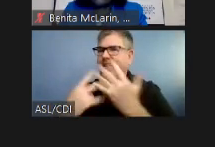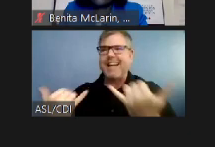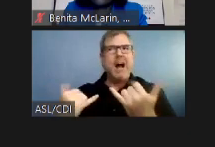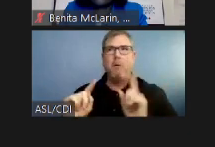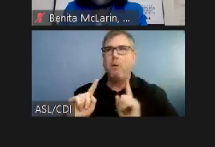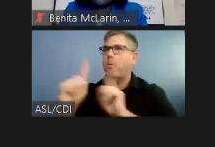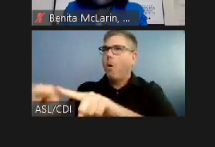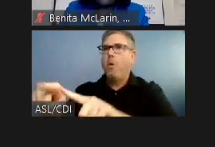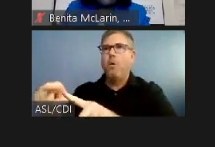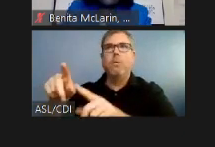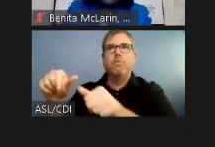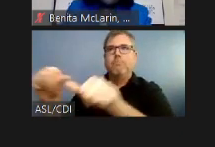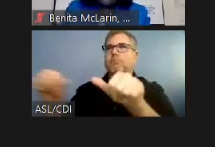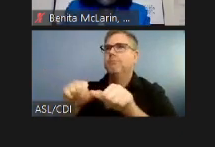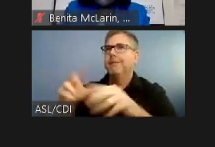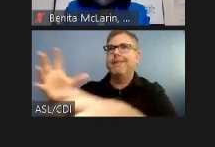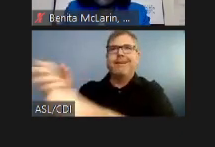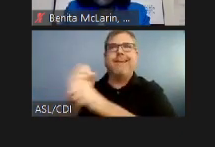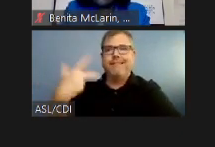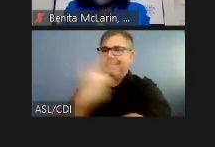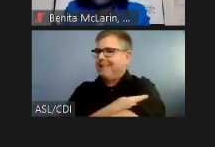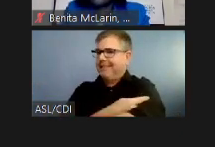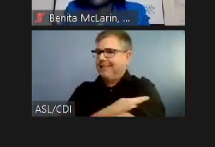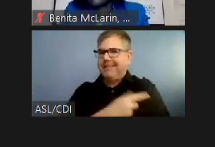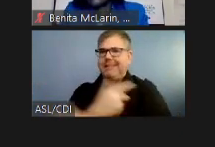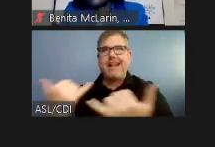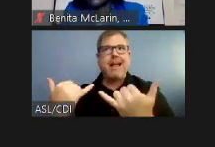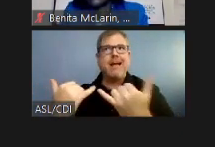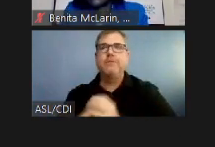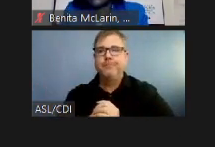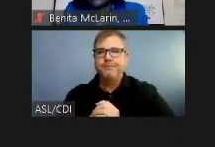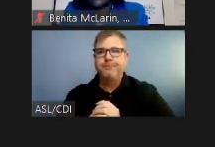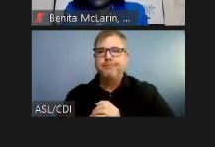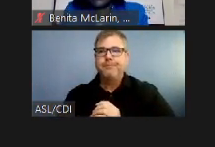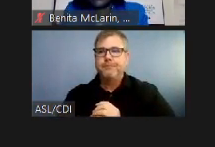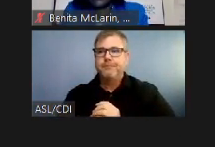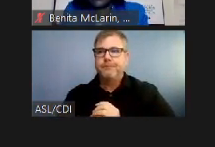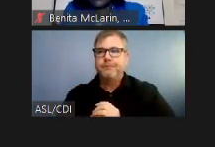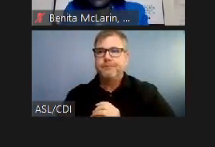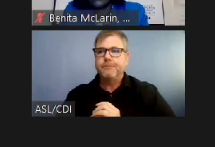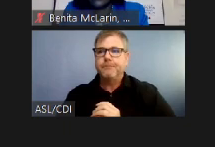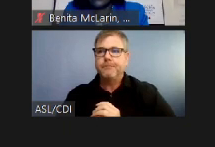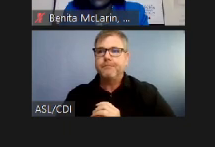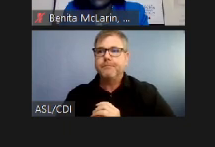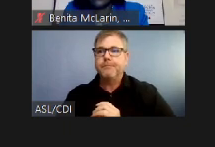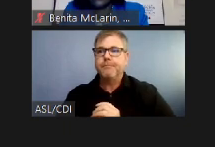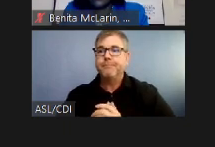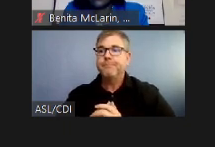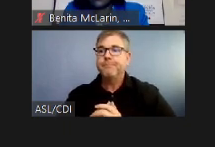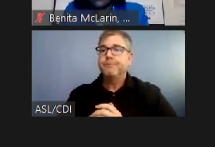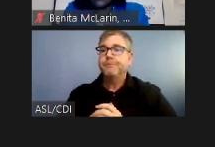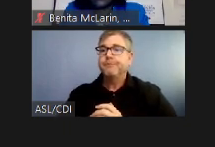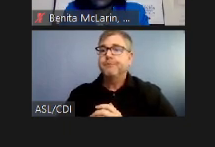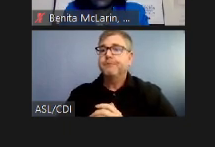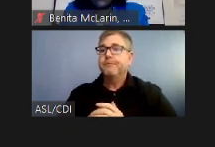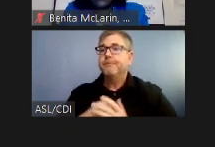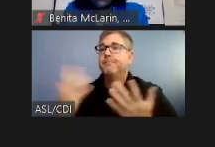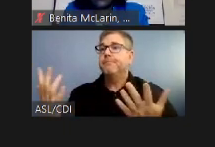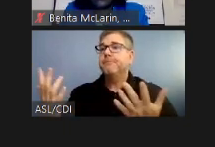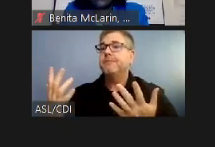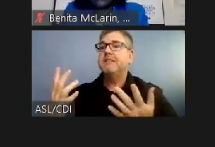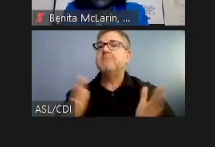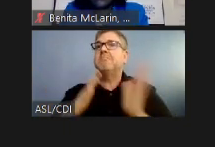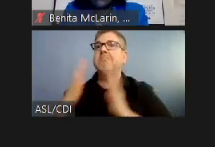them. So if there is anyone watching on this call who does fit within one of the bullets that's on the screen right now